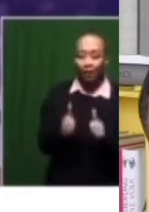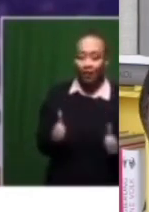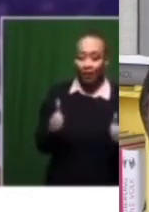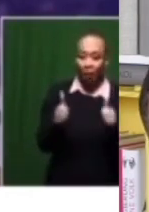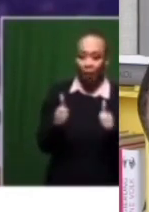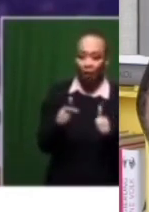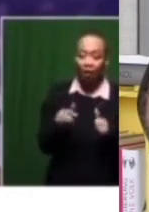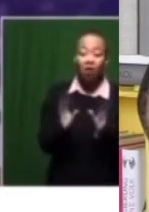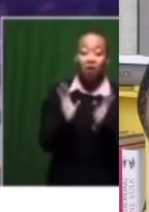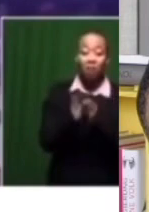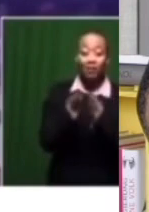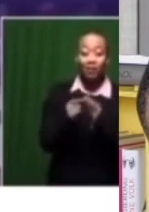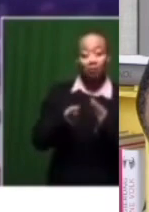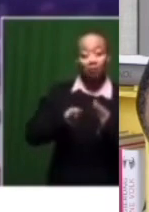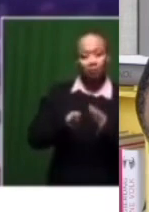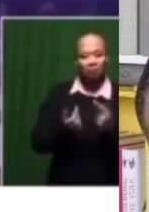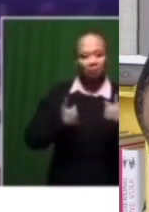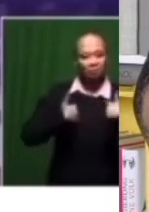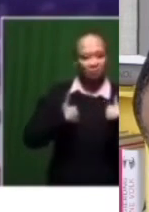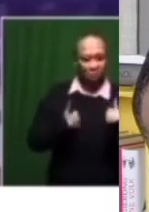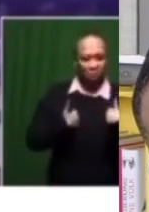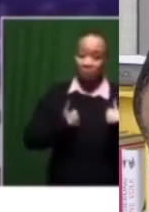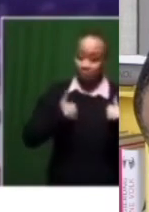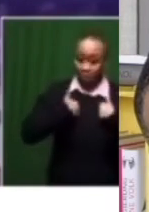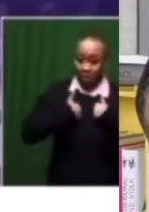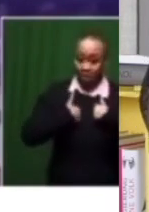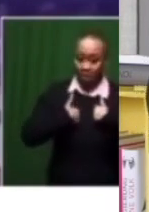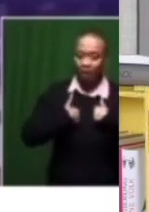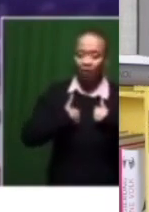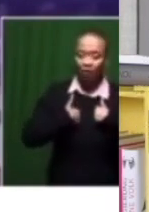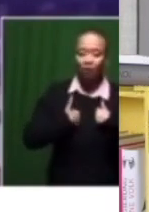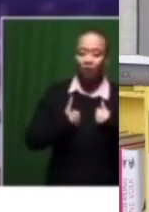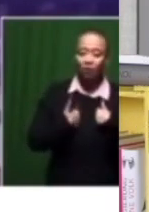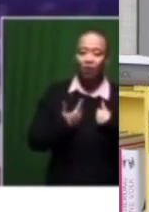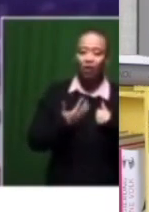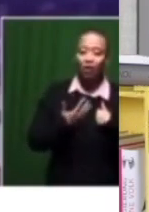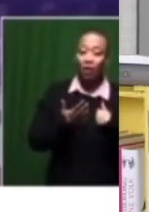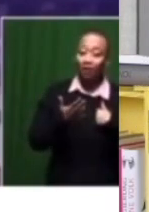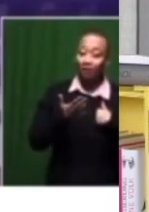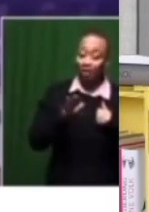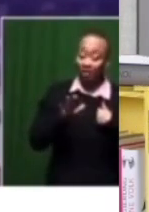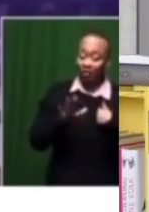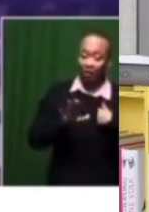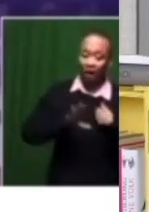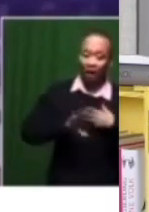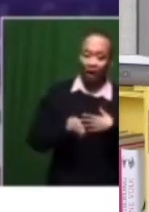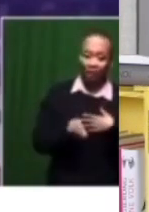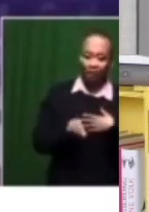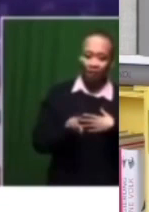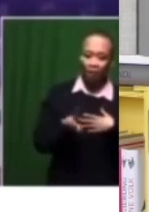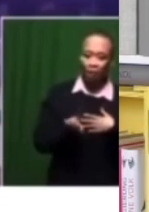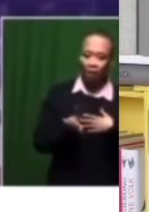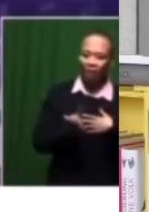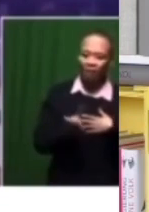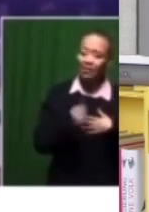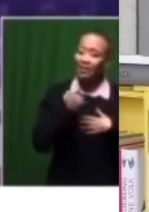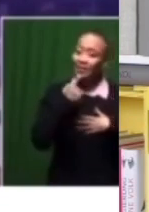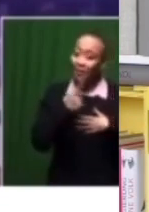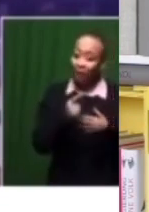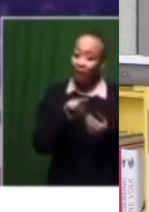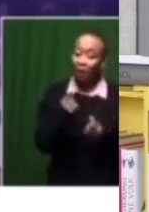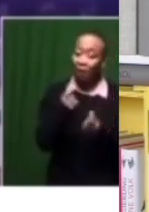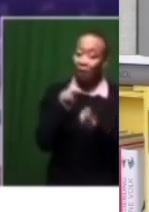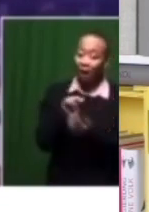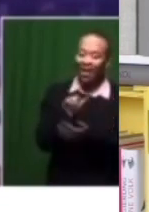In that meeting, I was able to secure a prospect of about 9.5